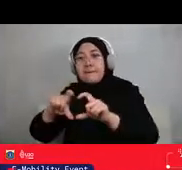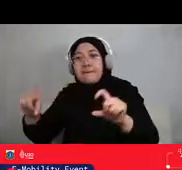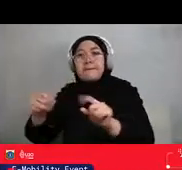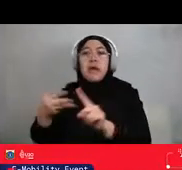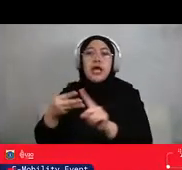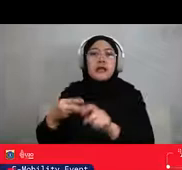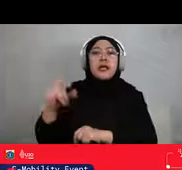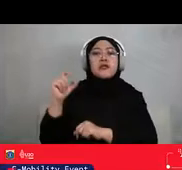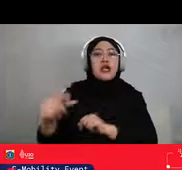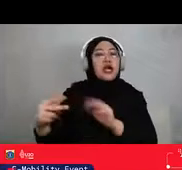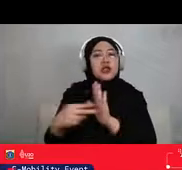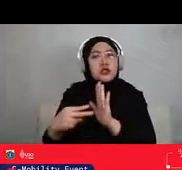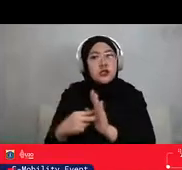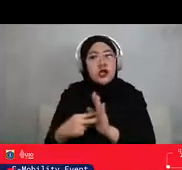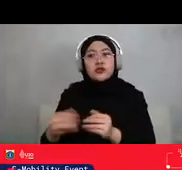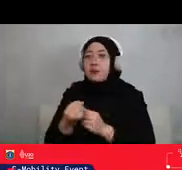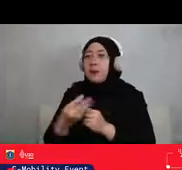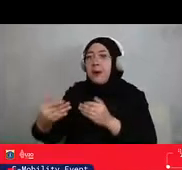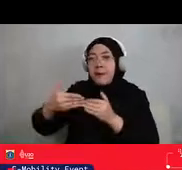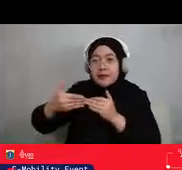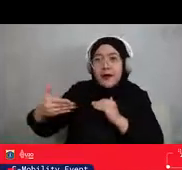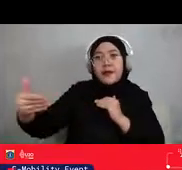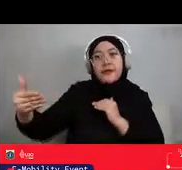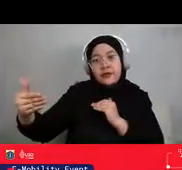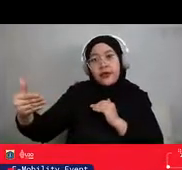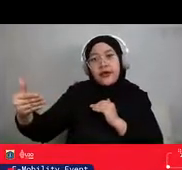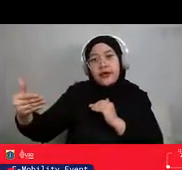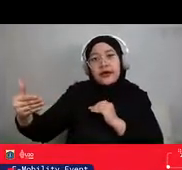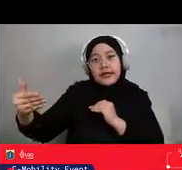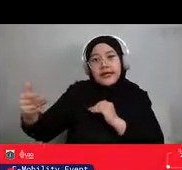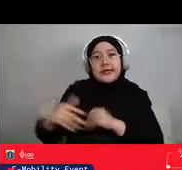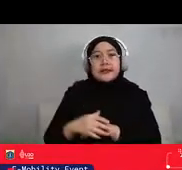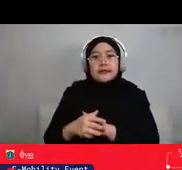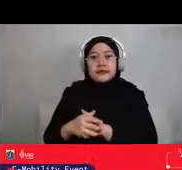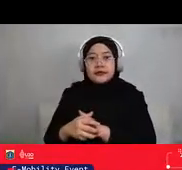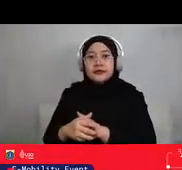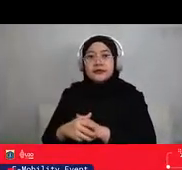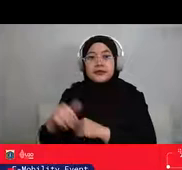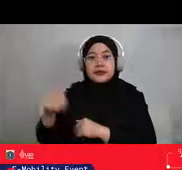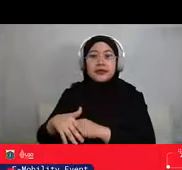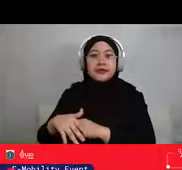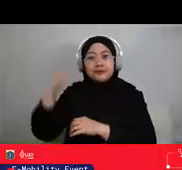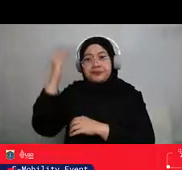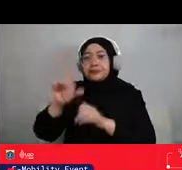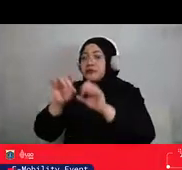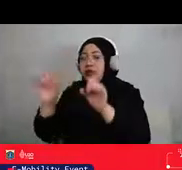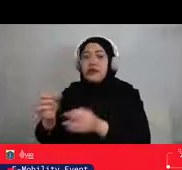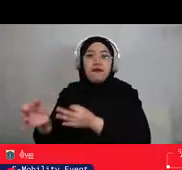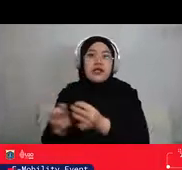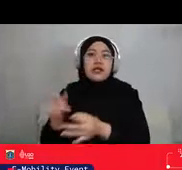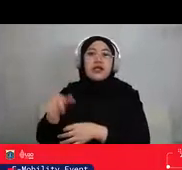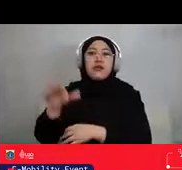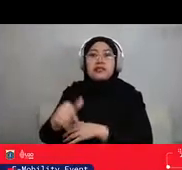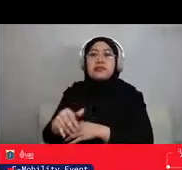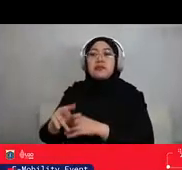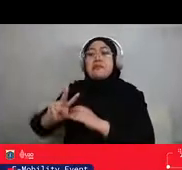vehicles and acceleration that the bus can have. So all those variations are still settling in. The main source of funding for diesel buses